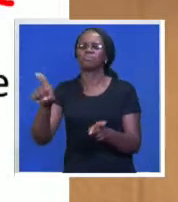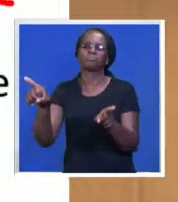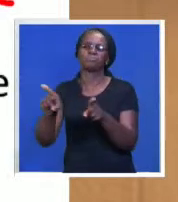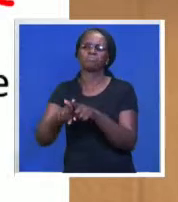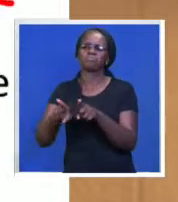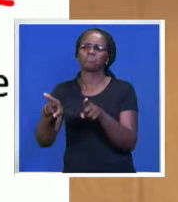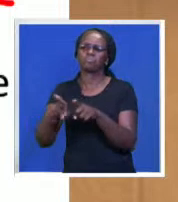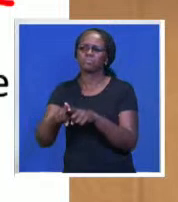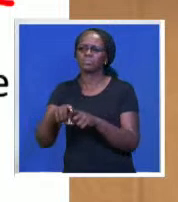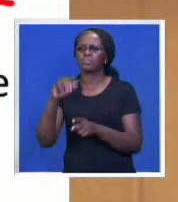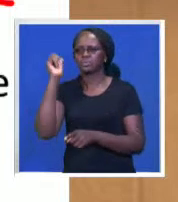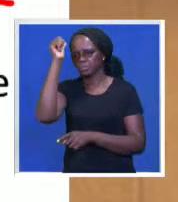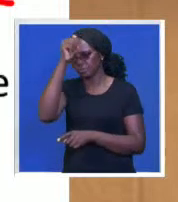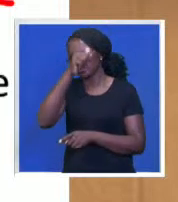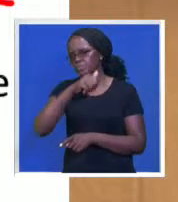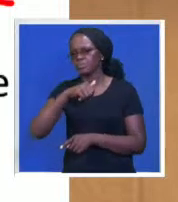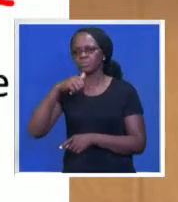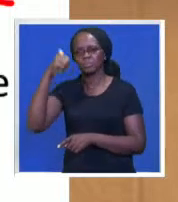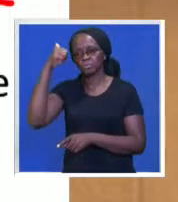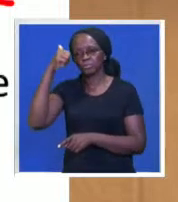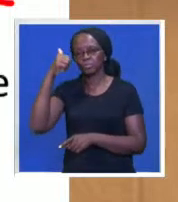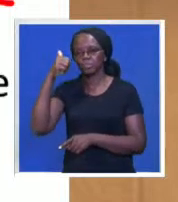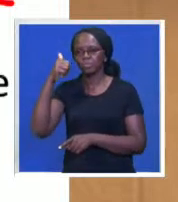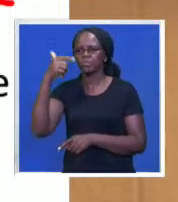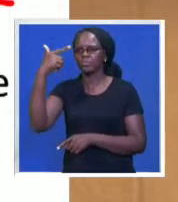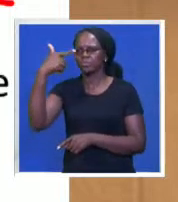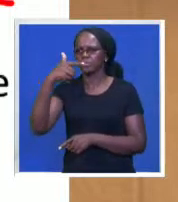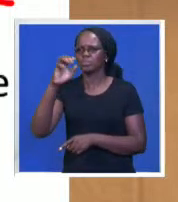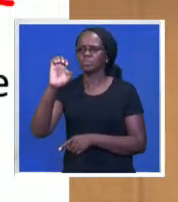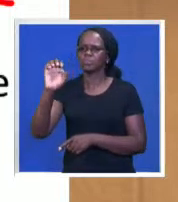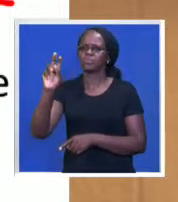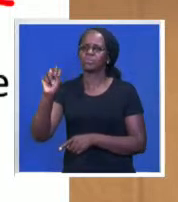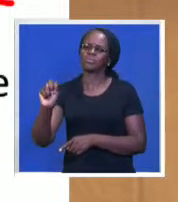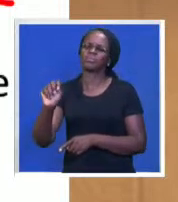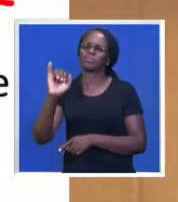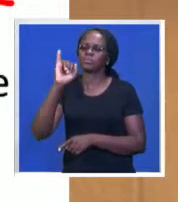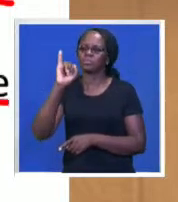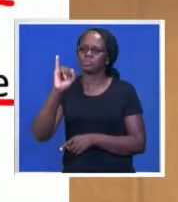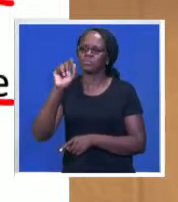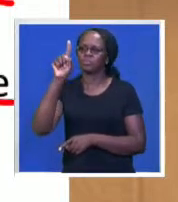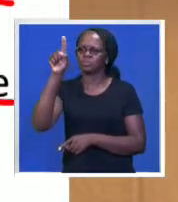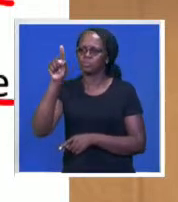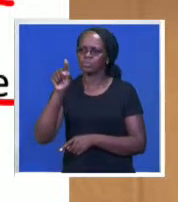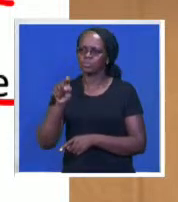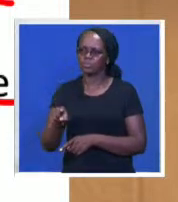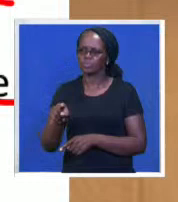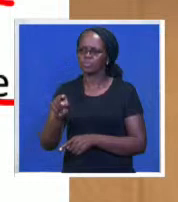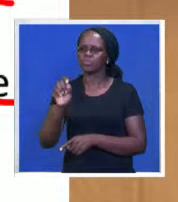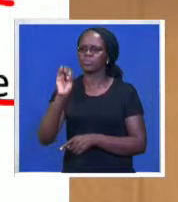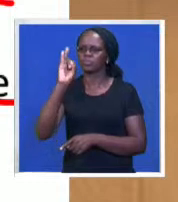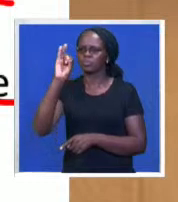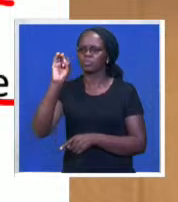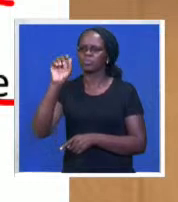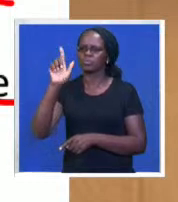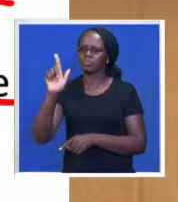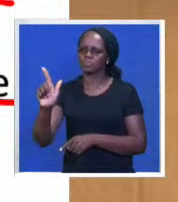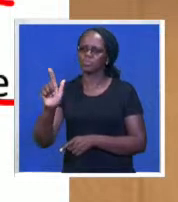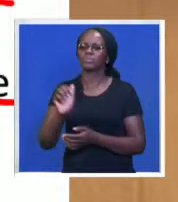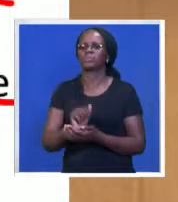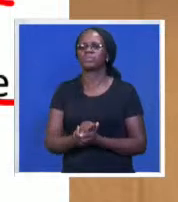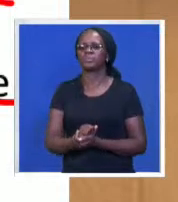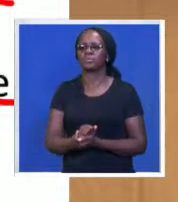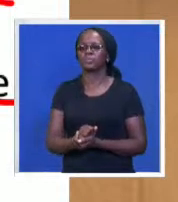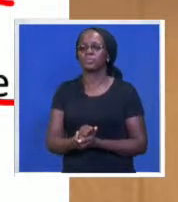in Genesis 1, verse 27. He then gave them authority over all other things in